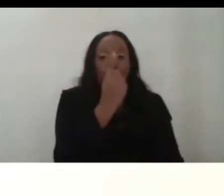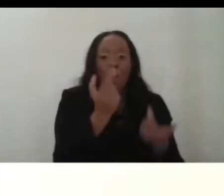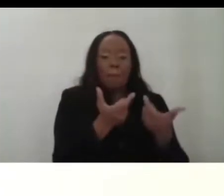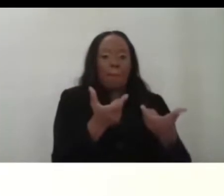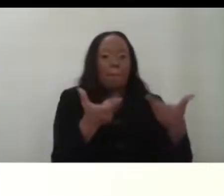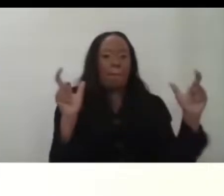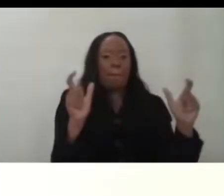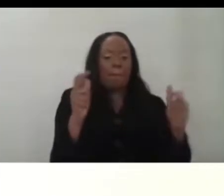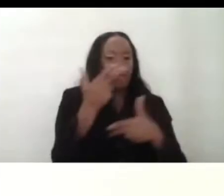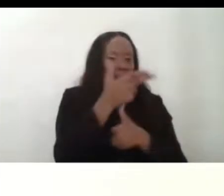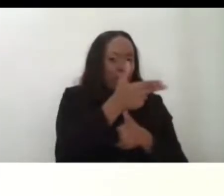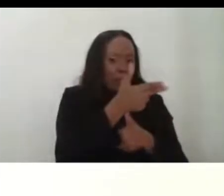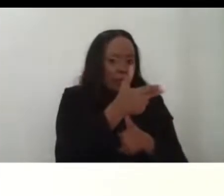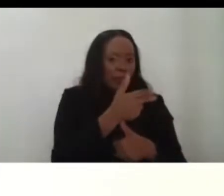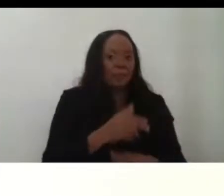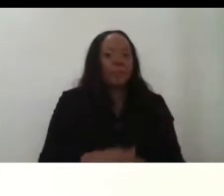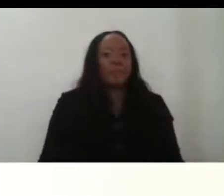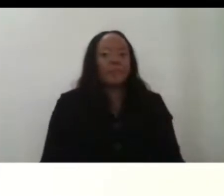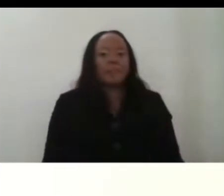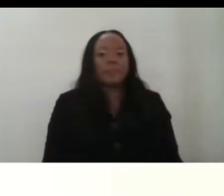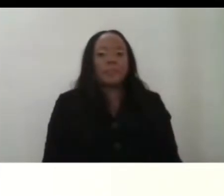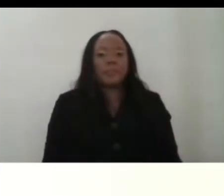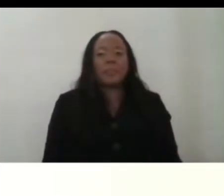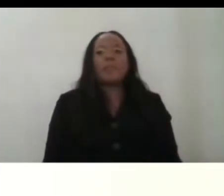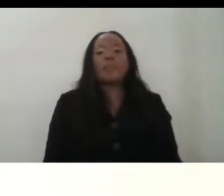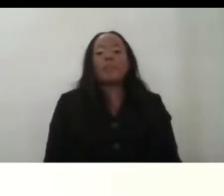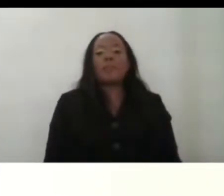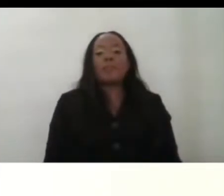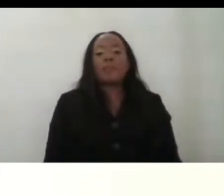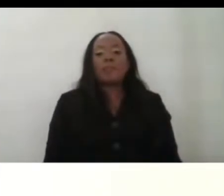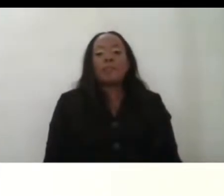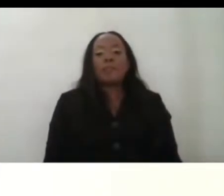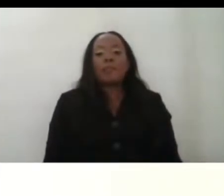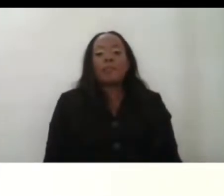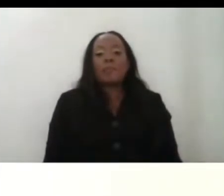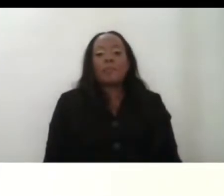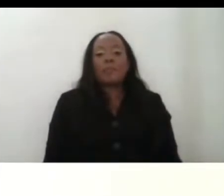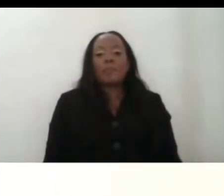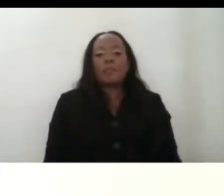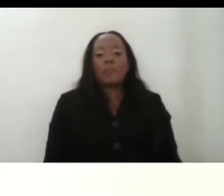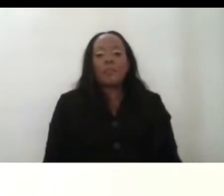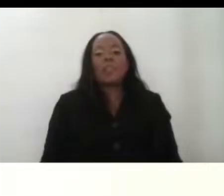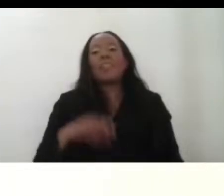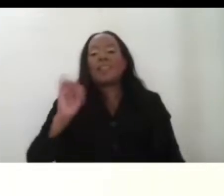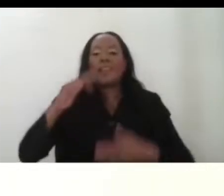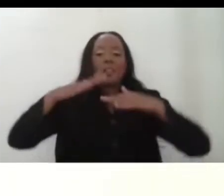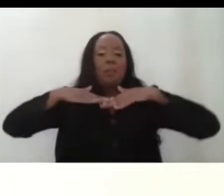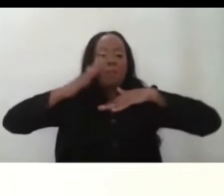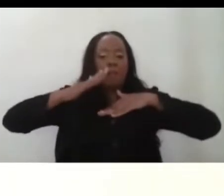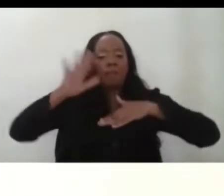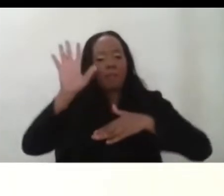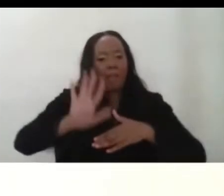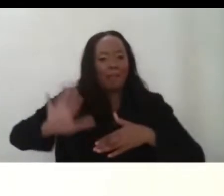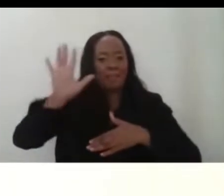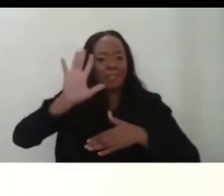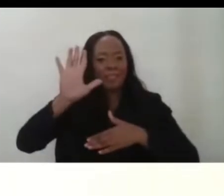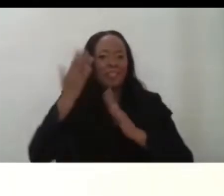area. Our prediction is 7, 3, and 1. Essentially above average again.